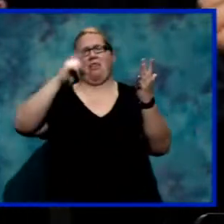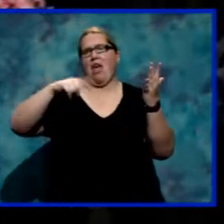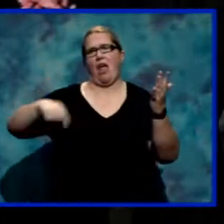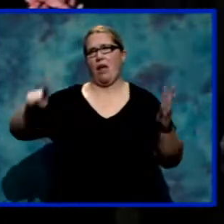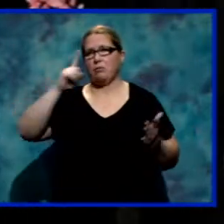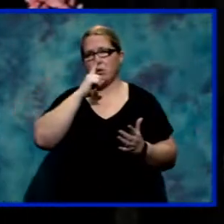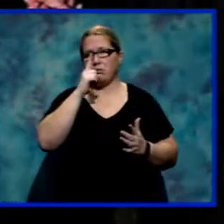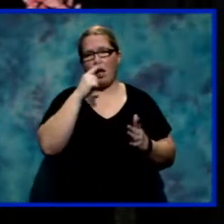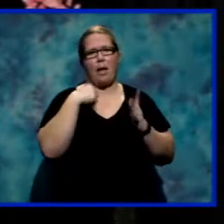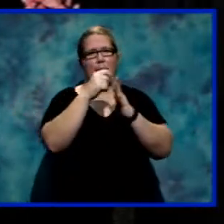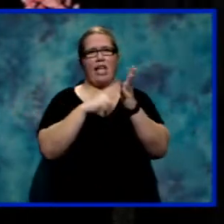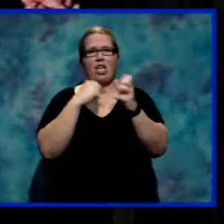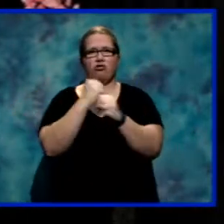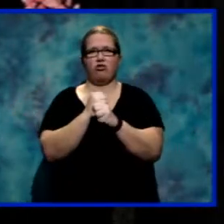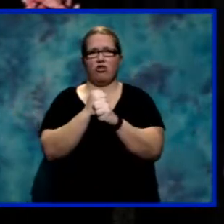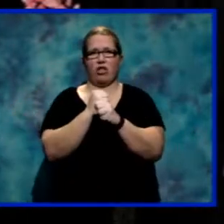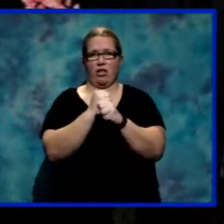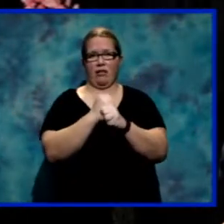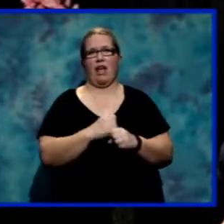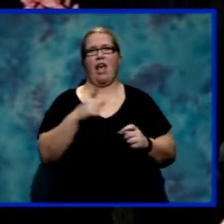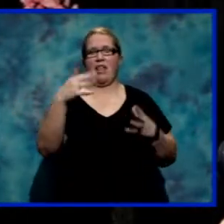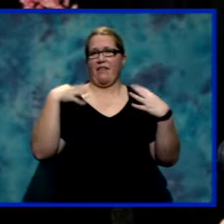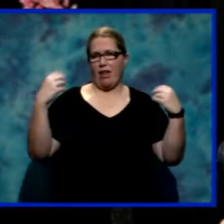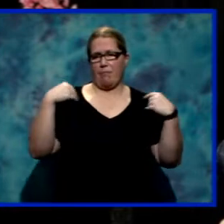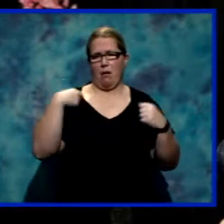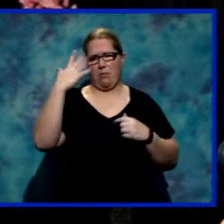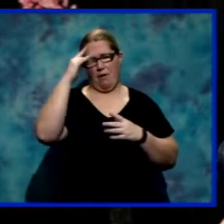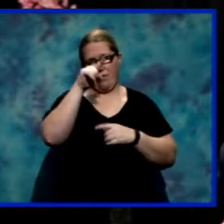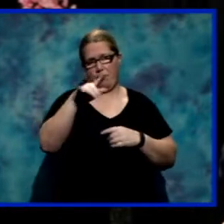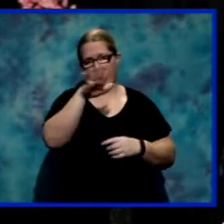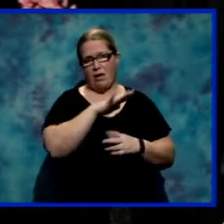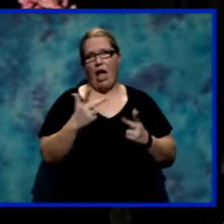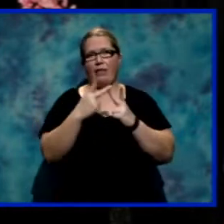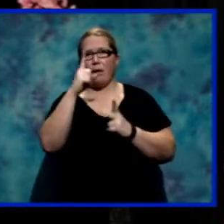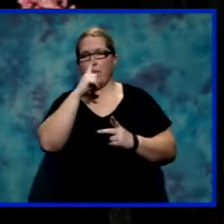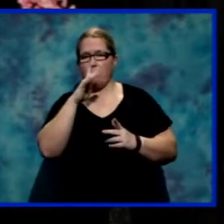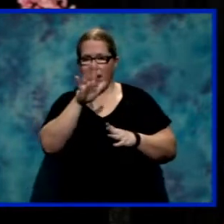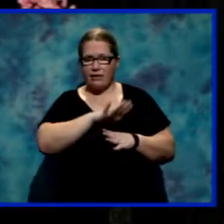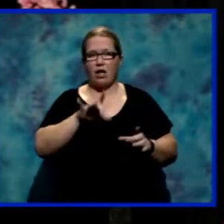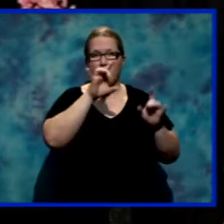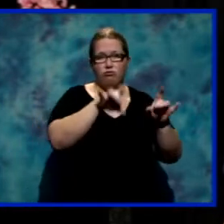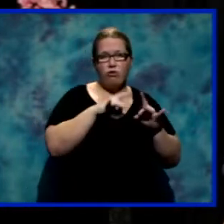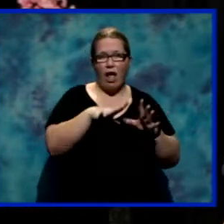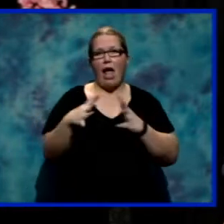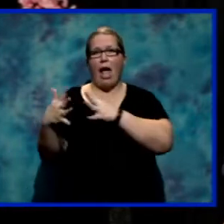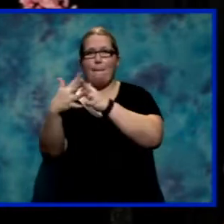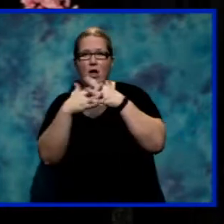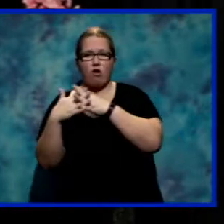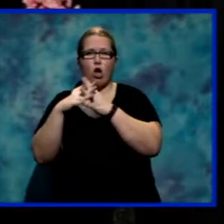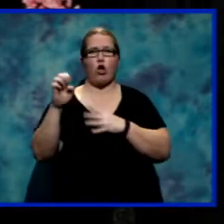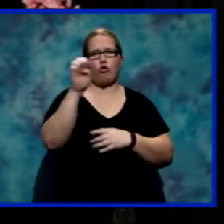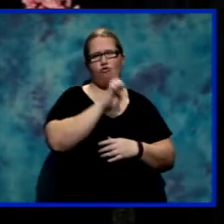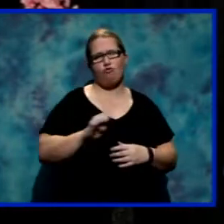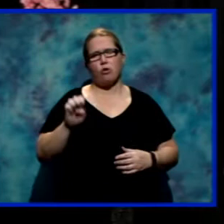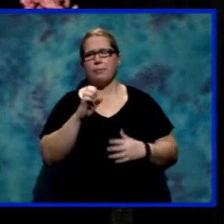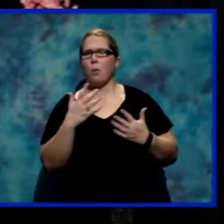thinking of PNG in Africa and the Philippines. Other places like Australia, America, Europe,